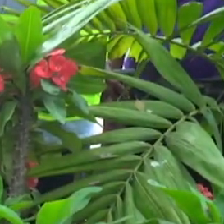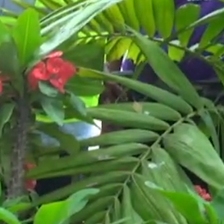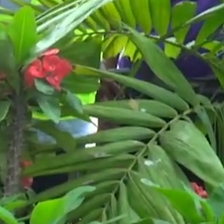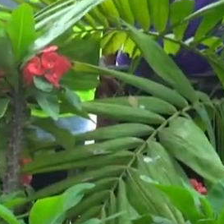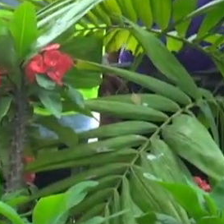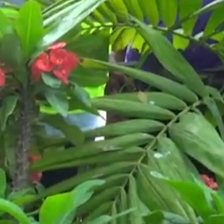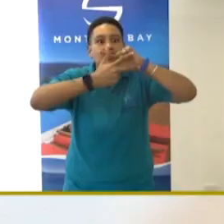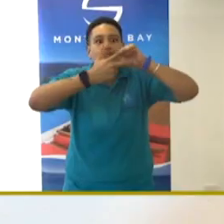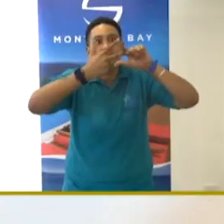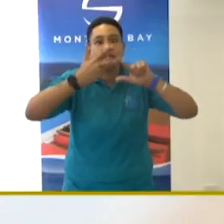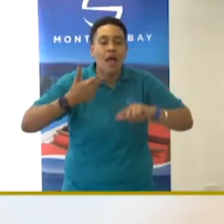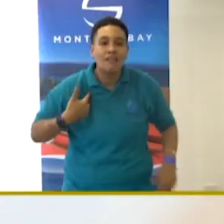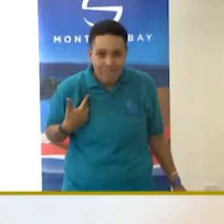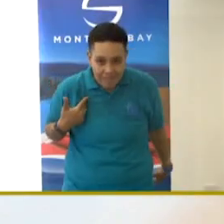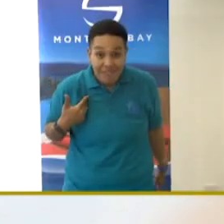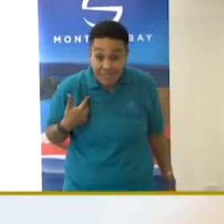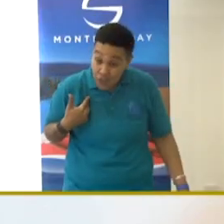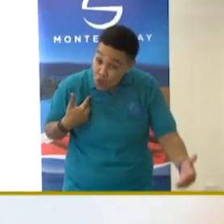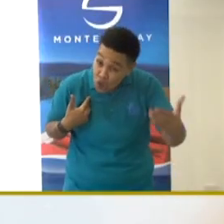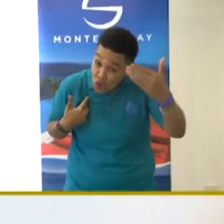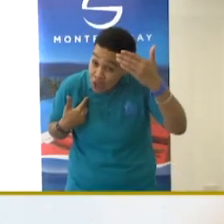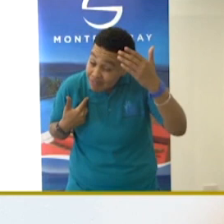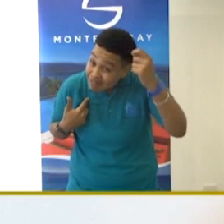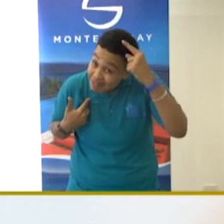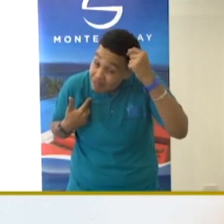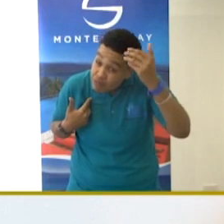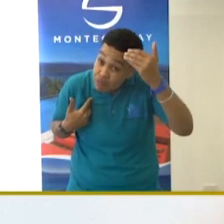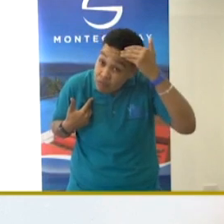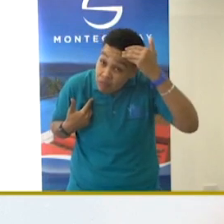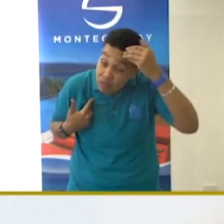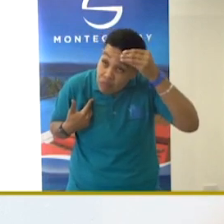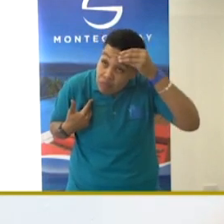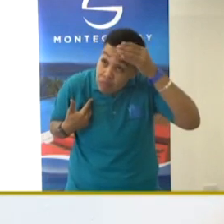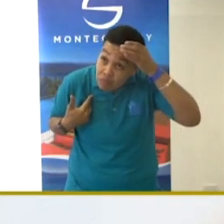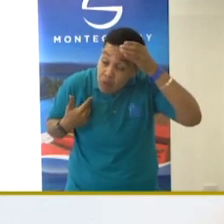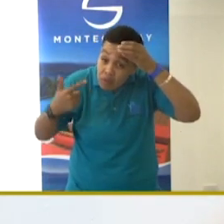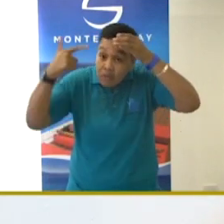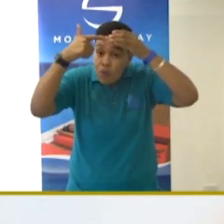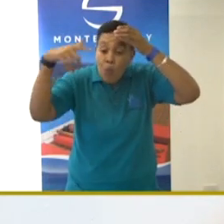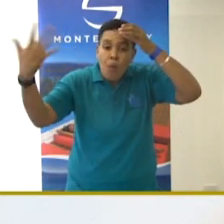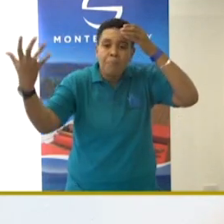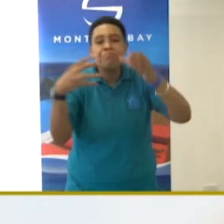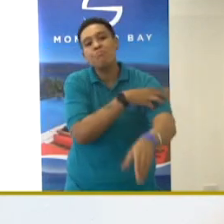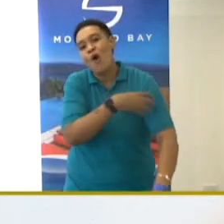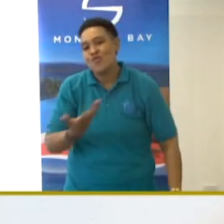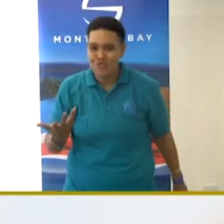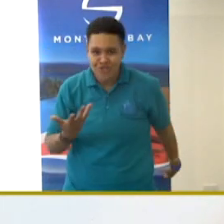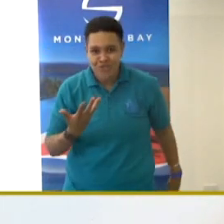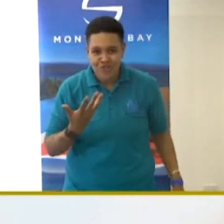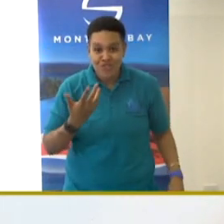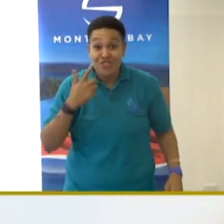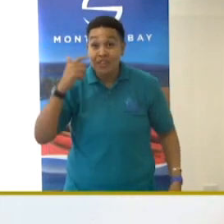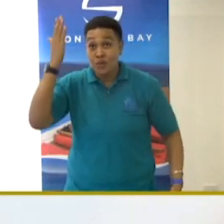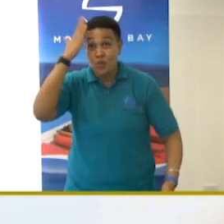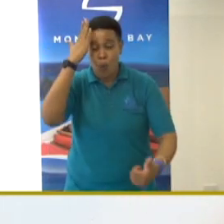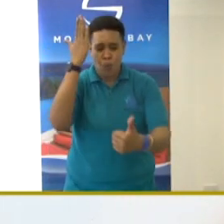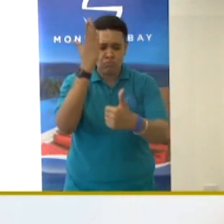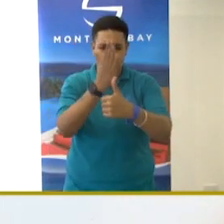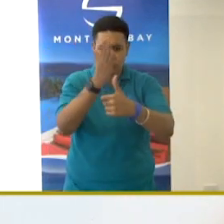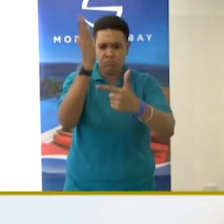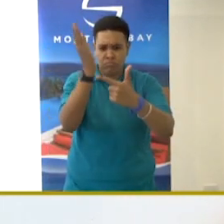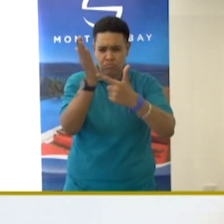infectious diseases. Knowledge is power, and our awareness of this triple threat is the first step to